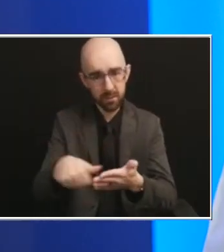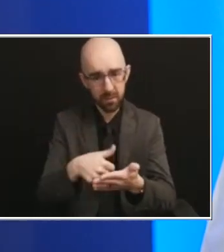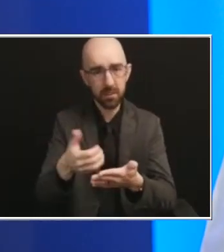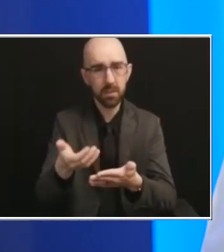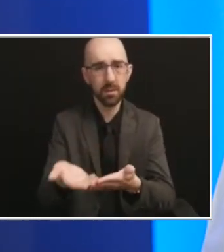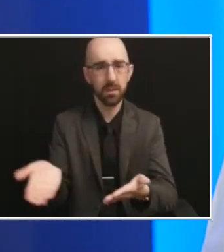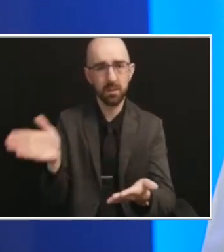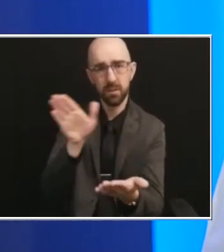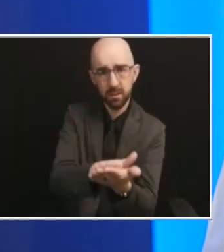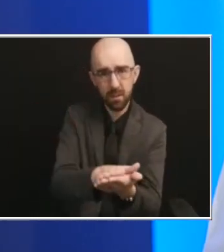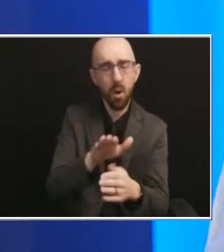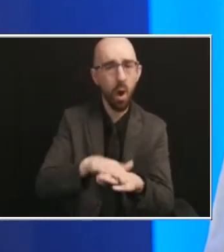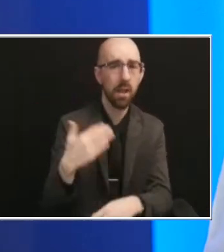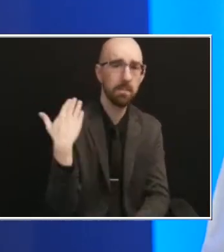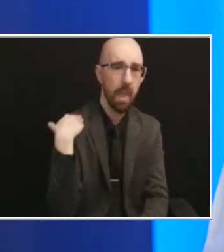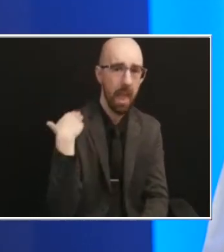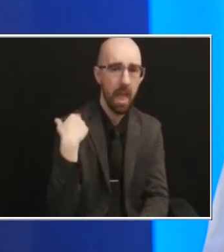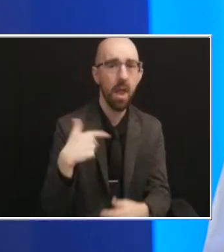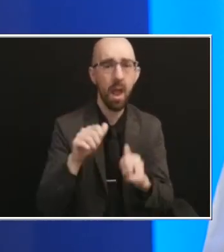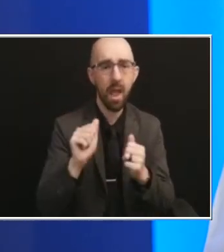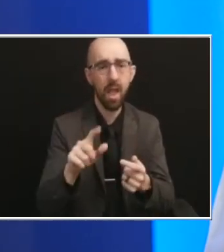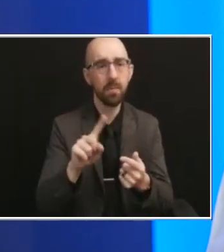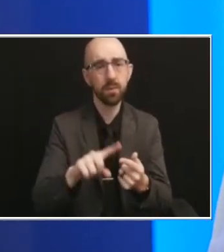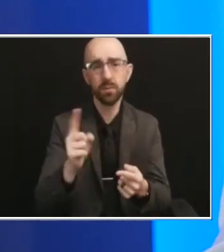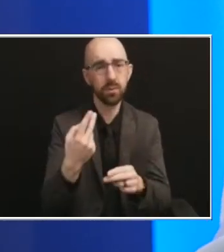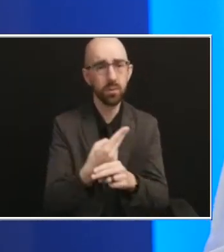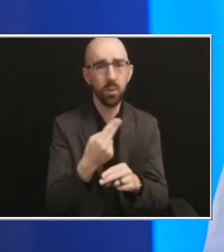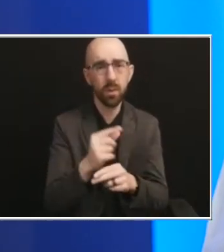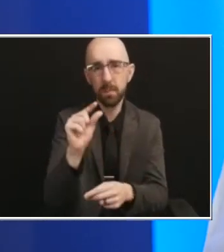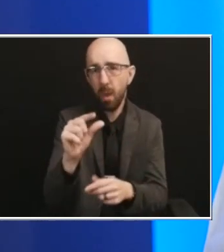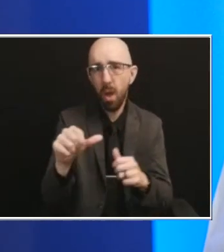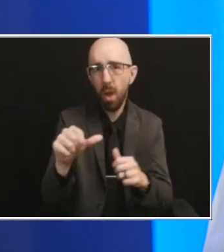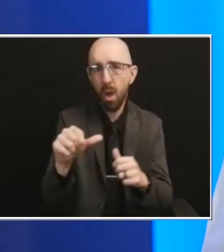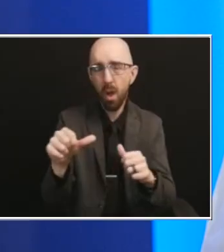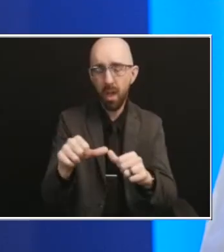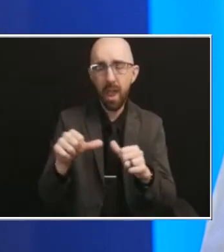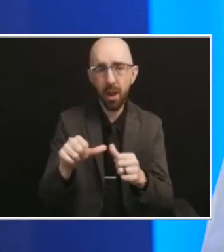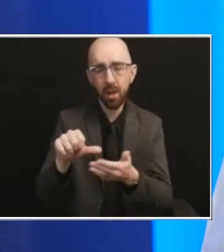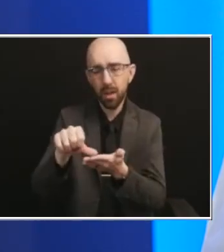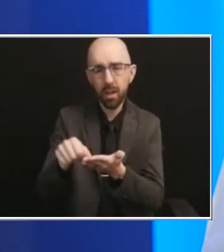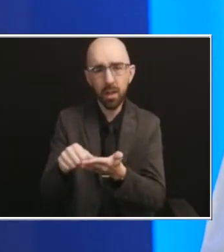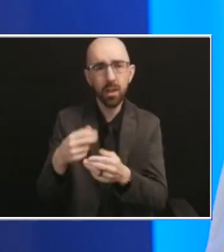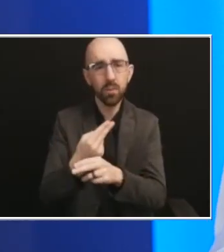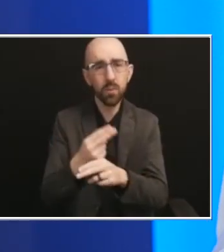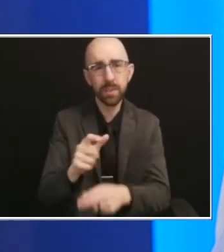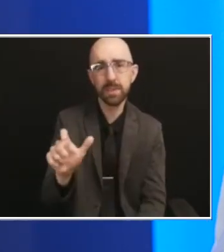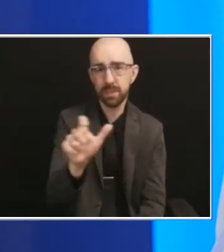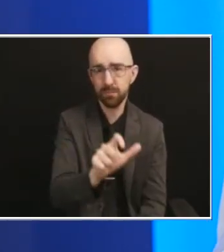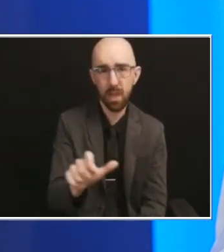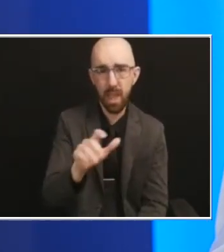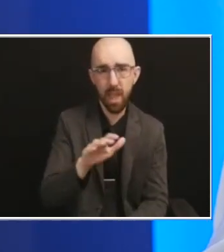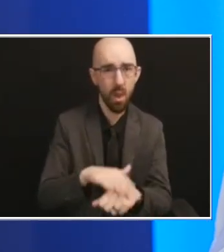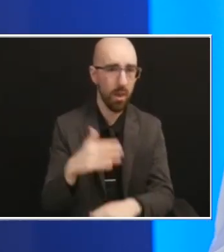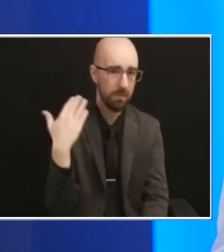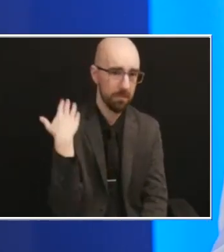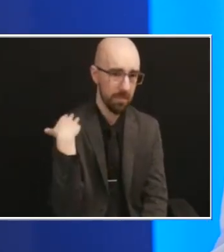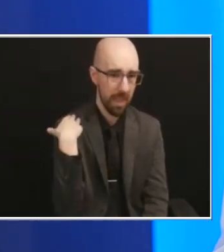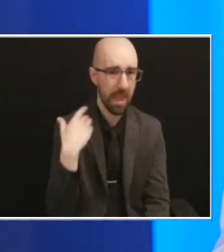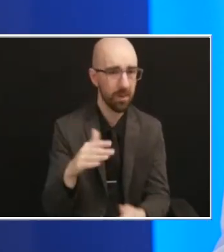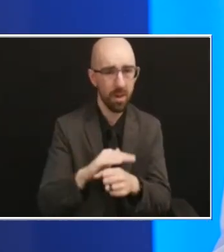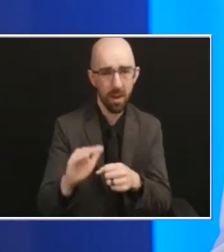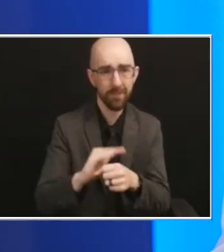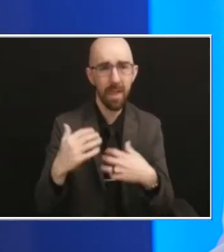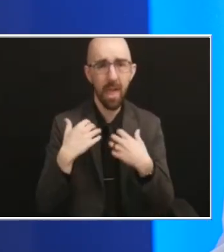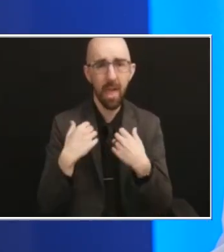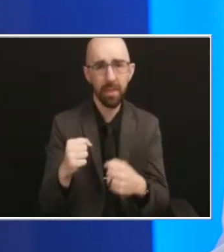back, we were able to just take a very small area, make it into a spray, and spray it over his back. And there was enough healthy skin